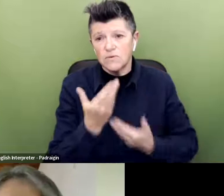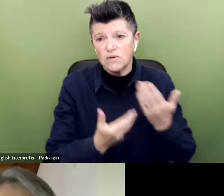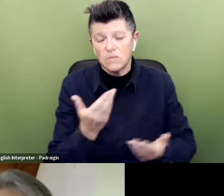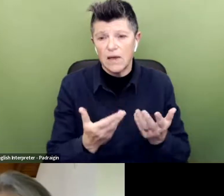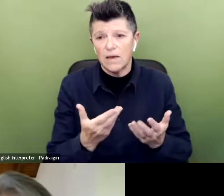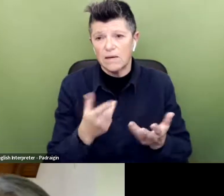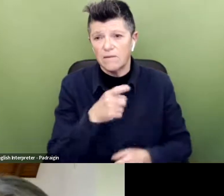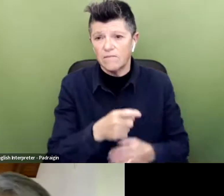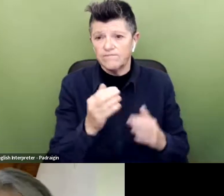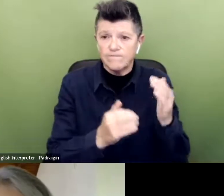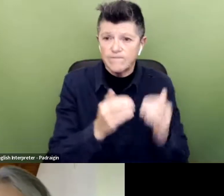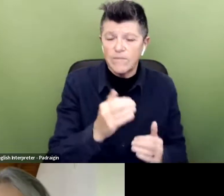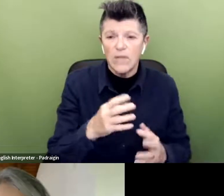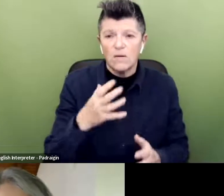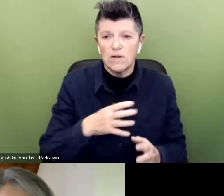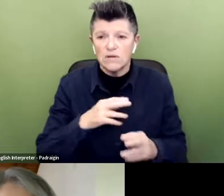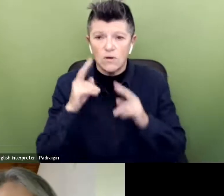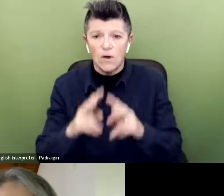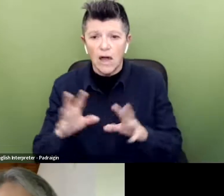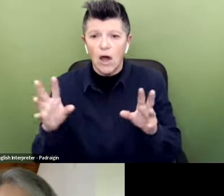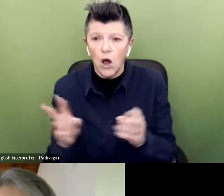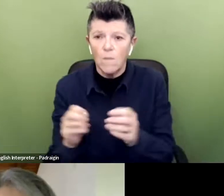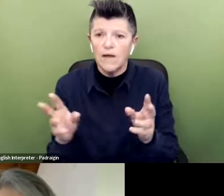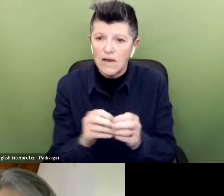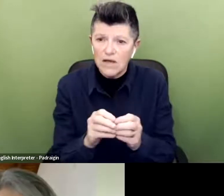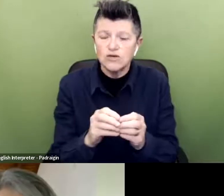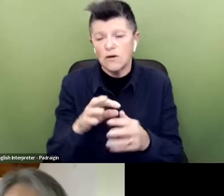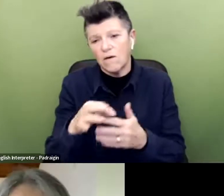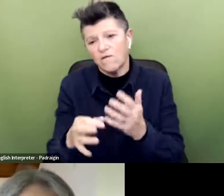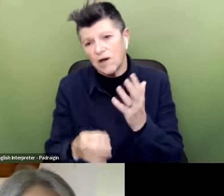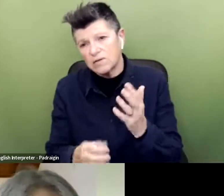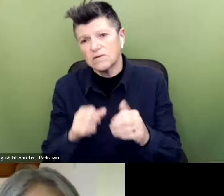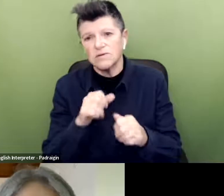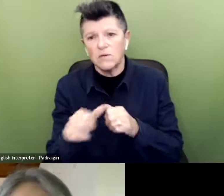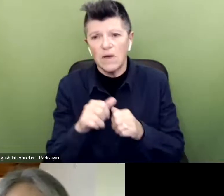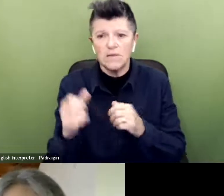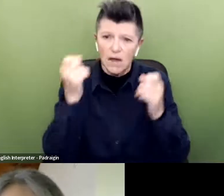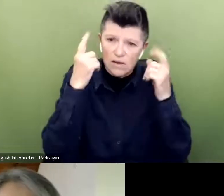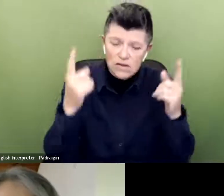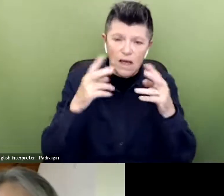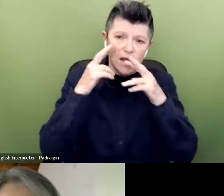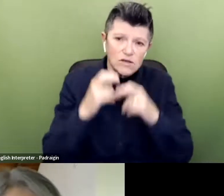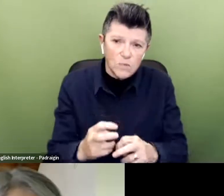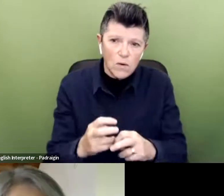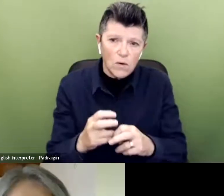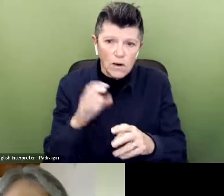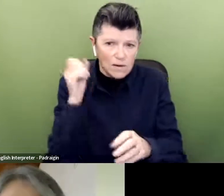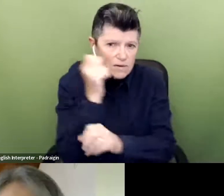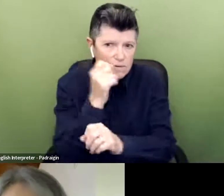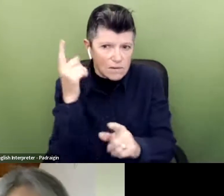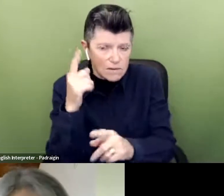a combination of factors to better understand, to better explore and grasp